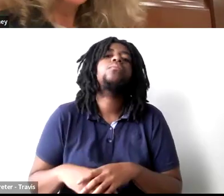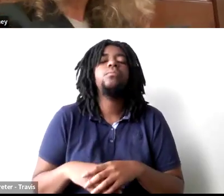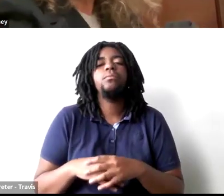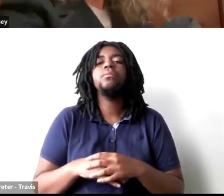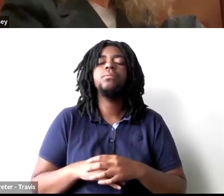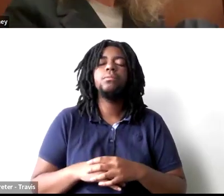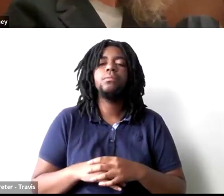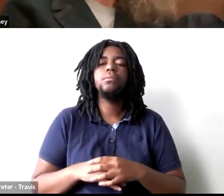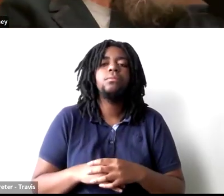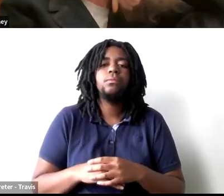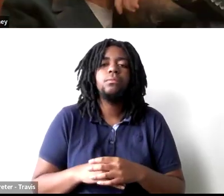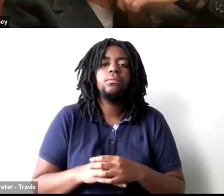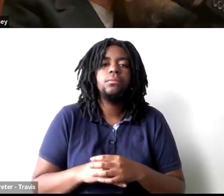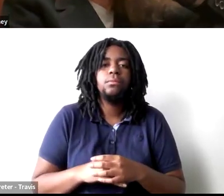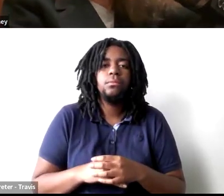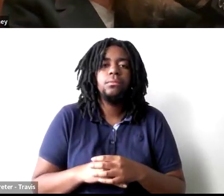Moses